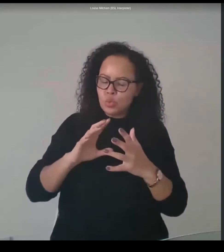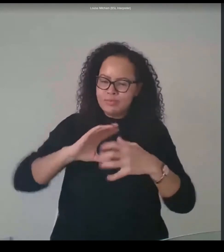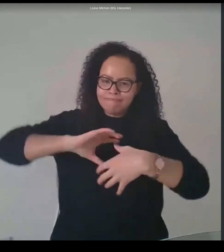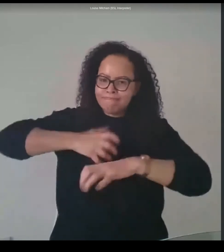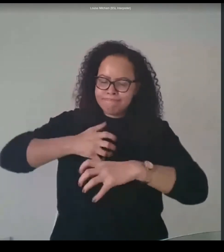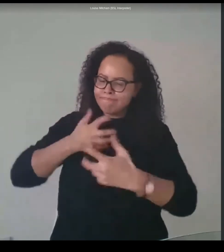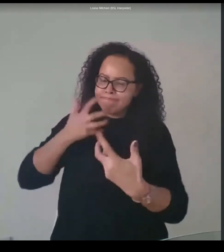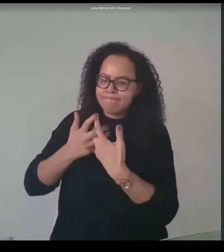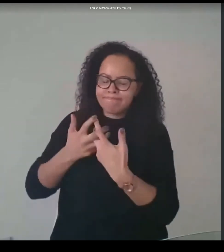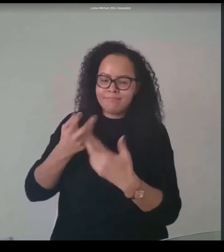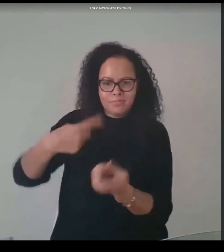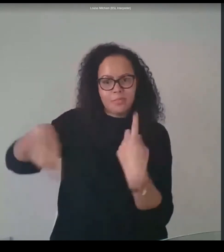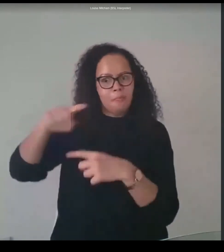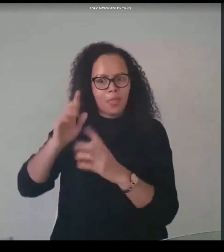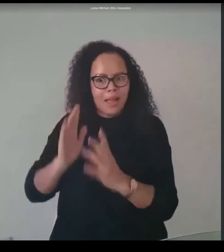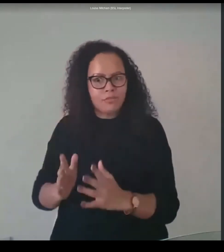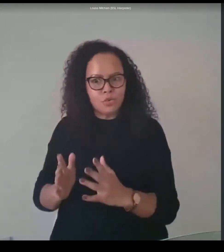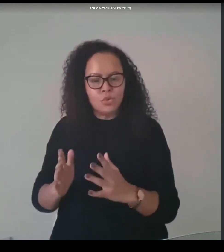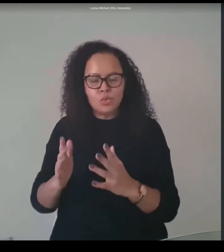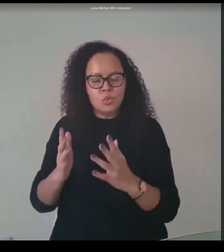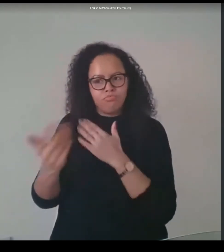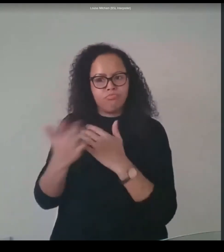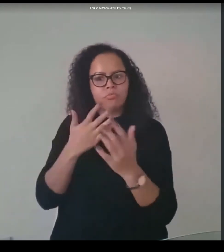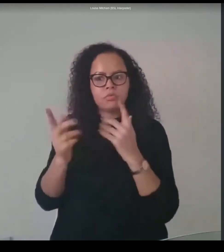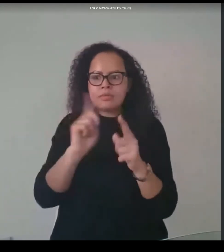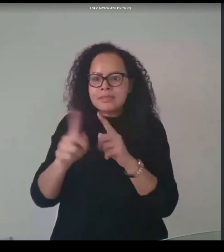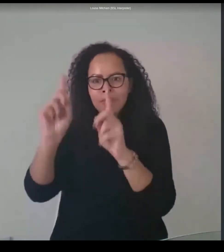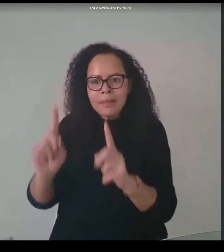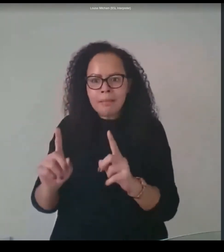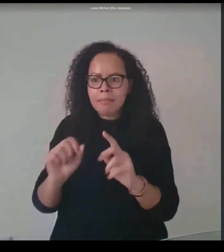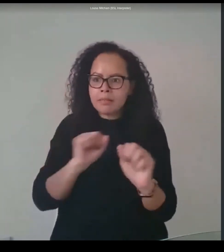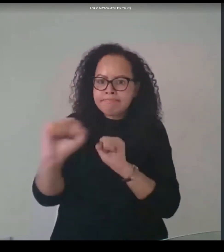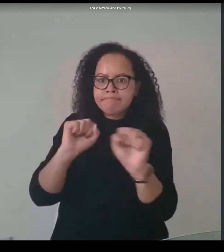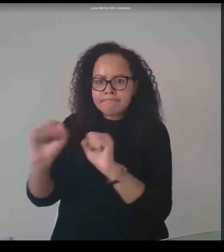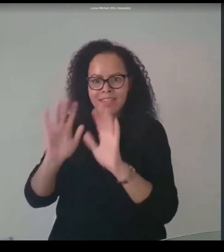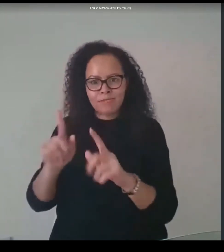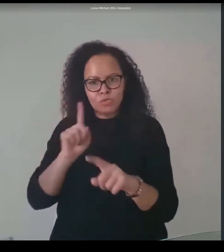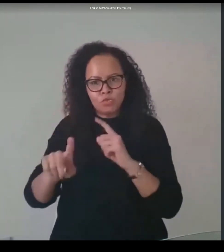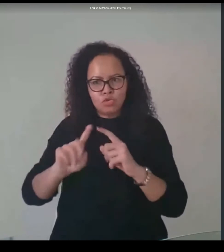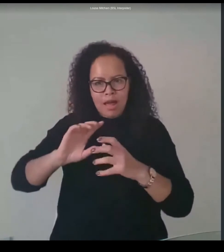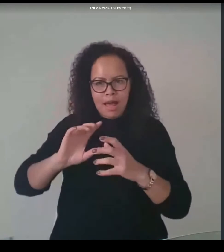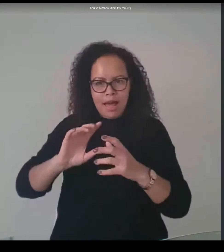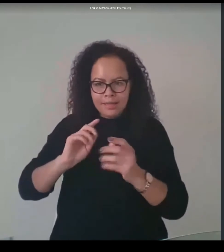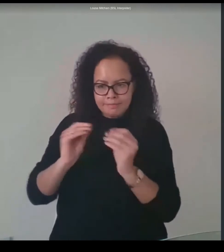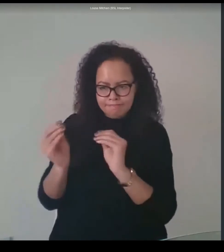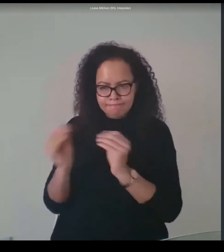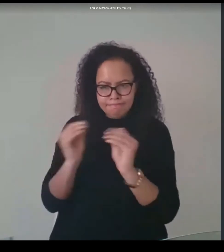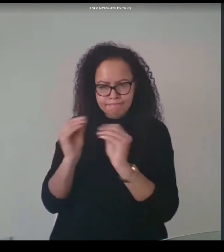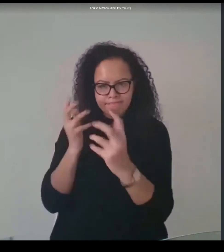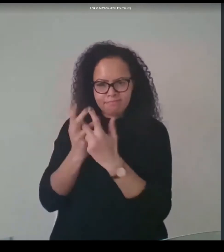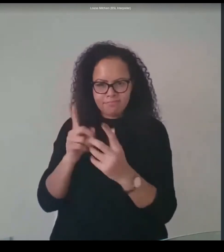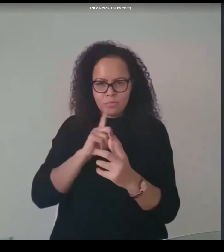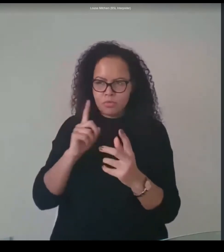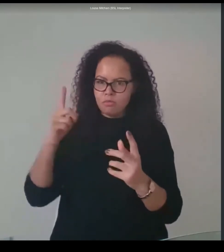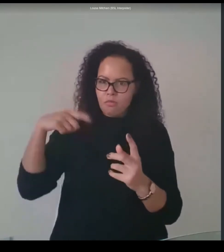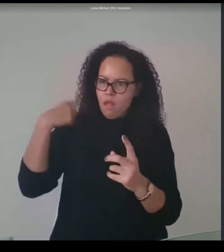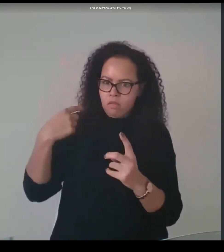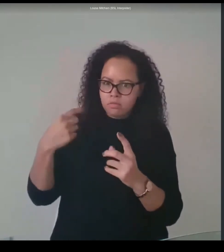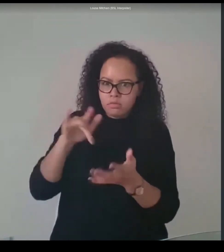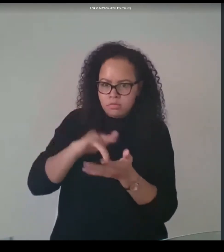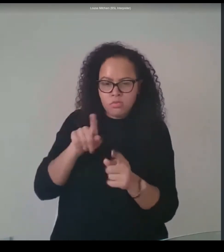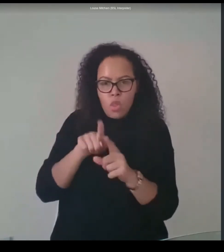even for all types of different people and also people in different situation in London and as well as